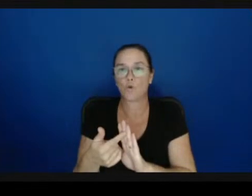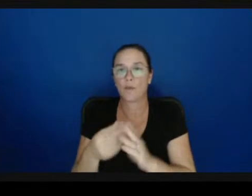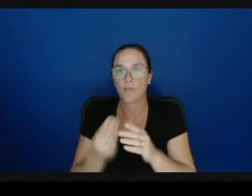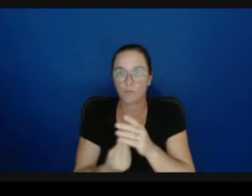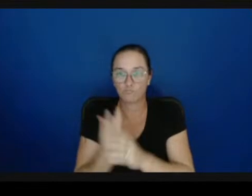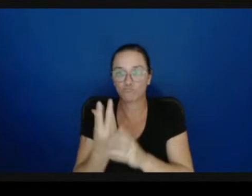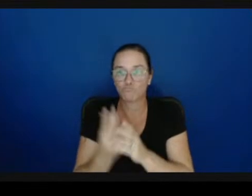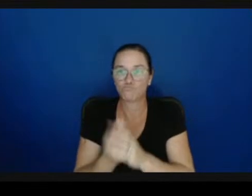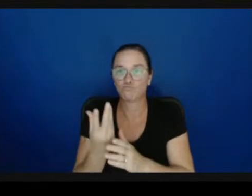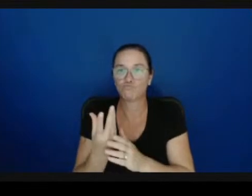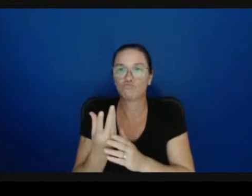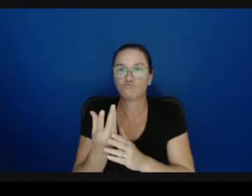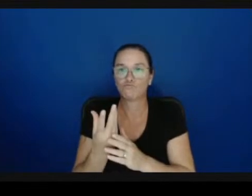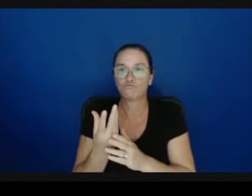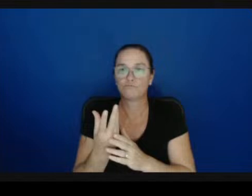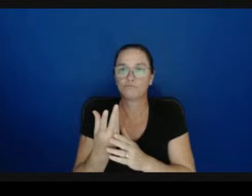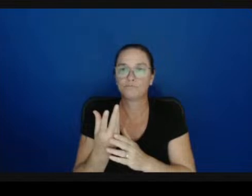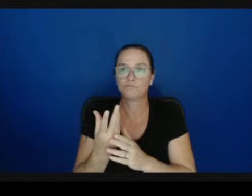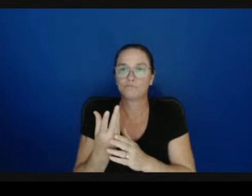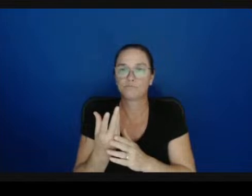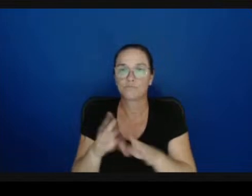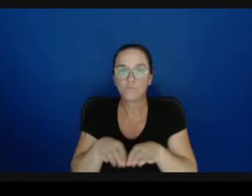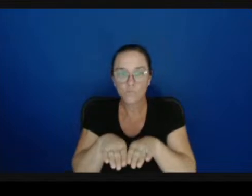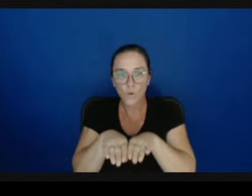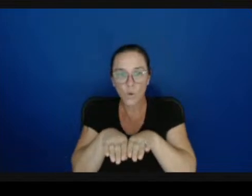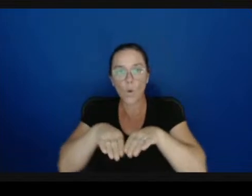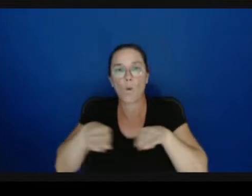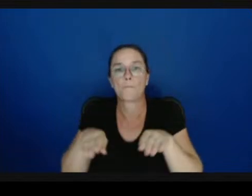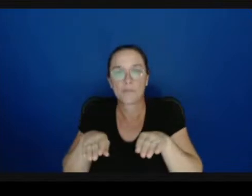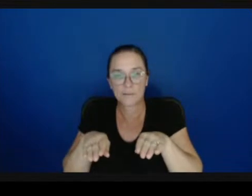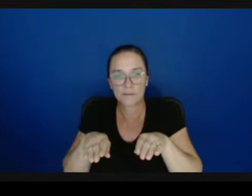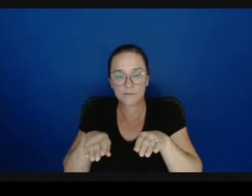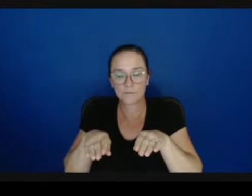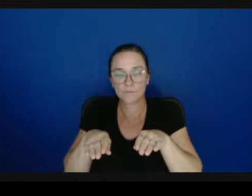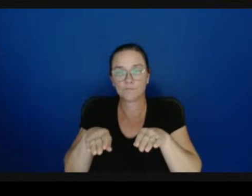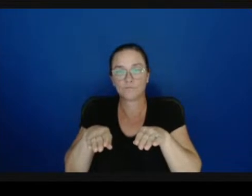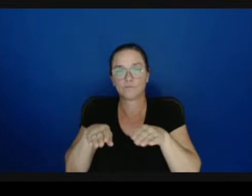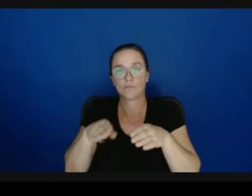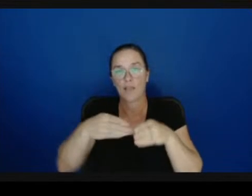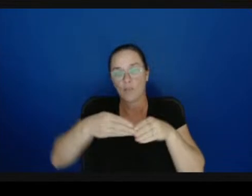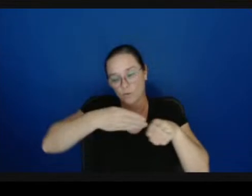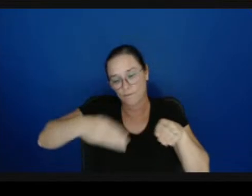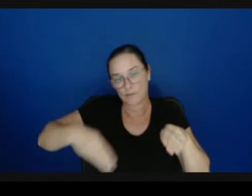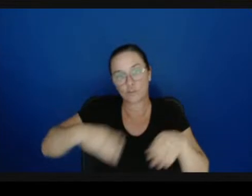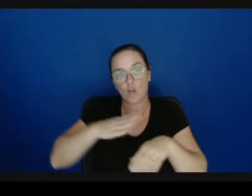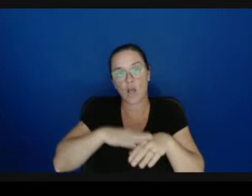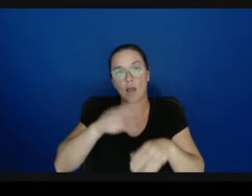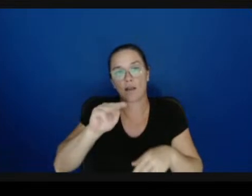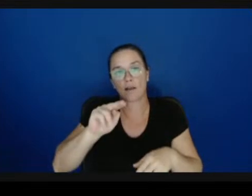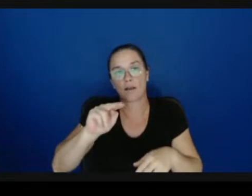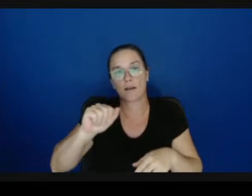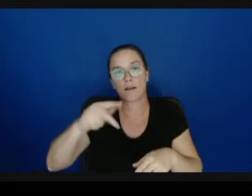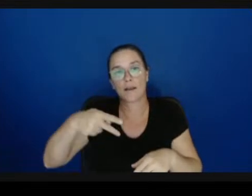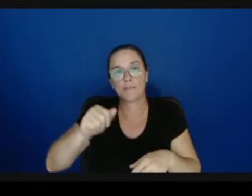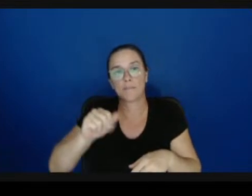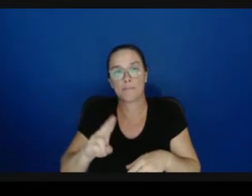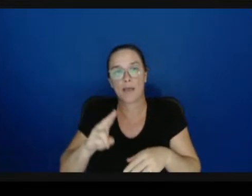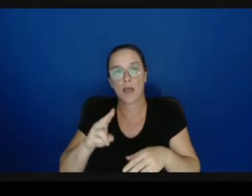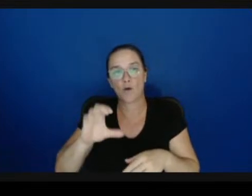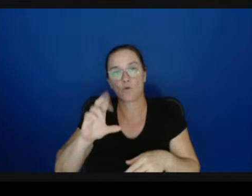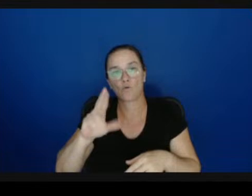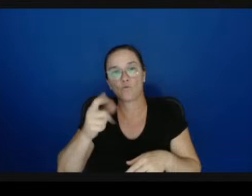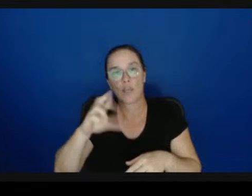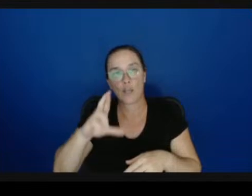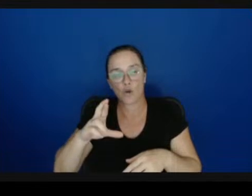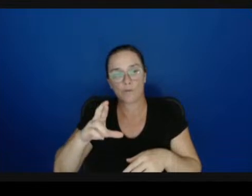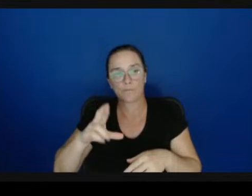or the opening of fissures across Nāpau Crater floor. And then